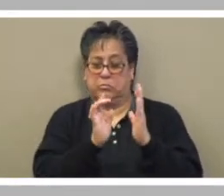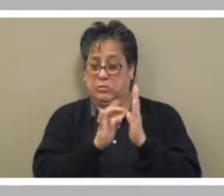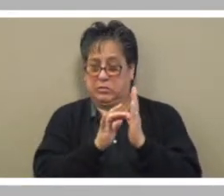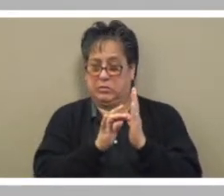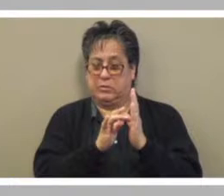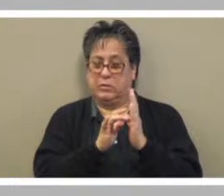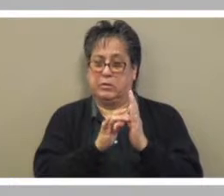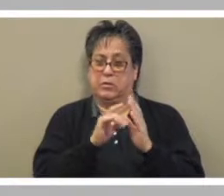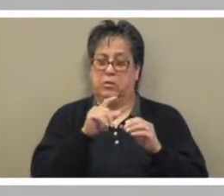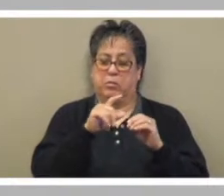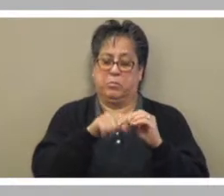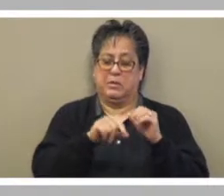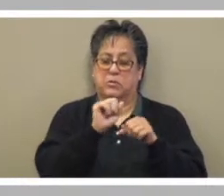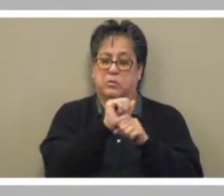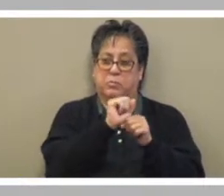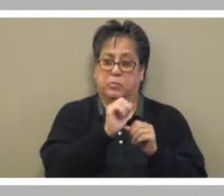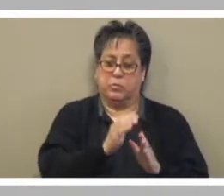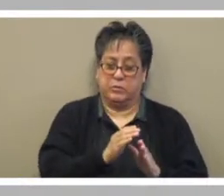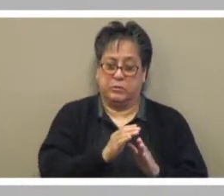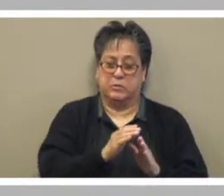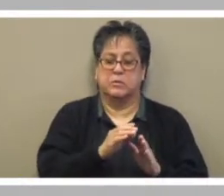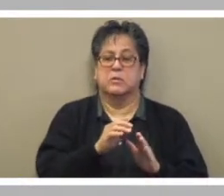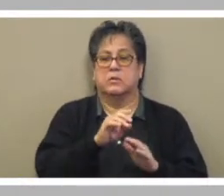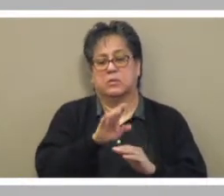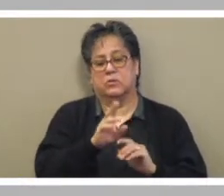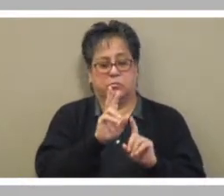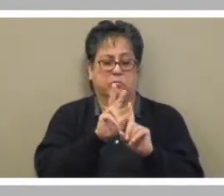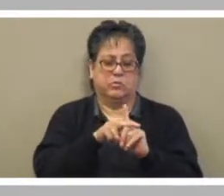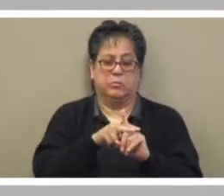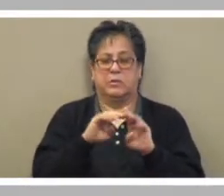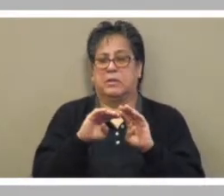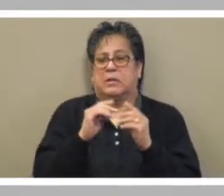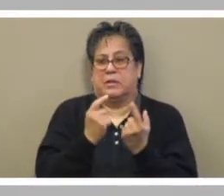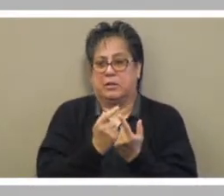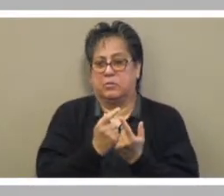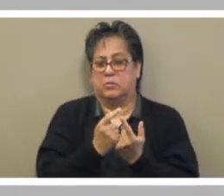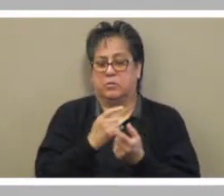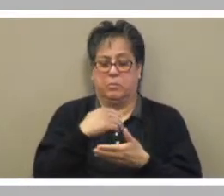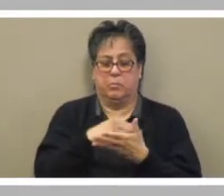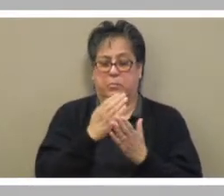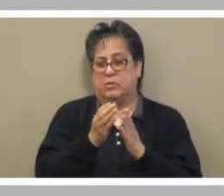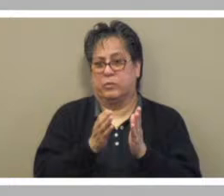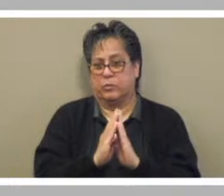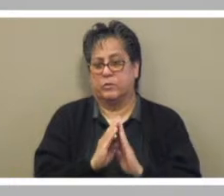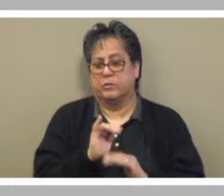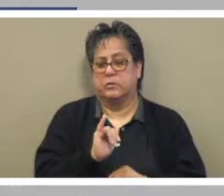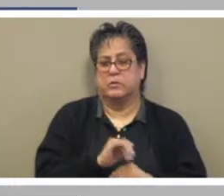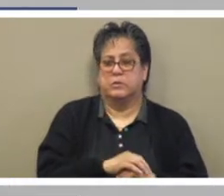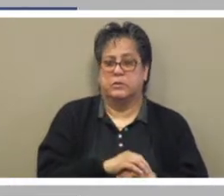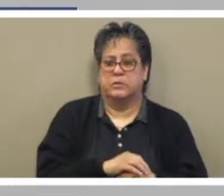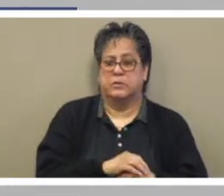for El Paso employees, and you'll be able to submit your council budget request as well.